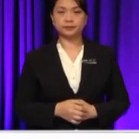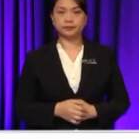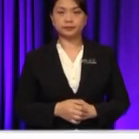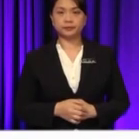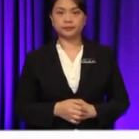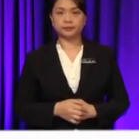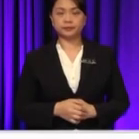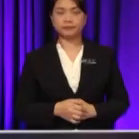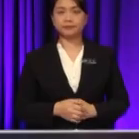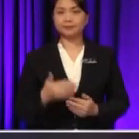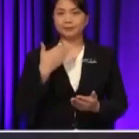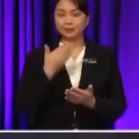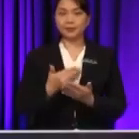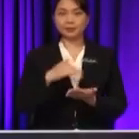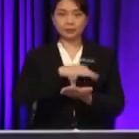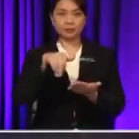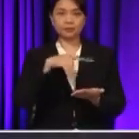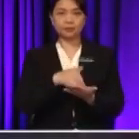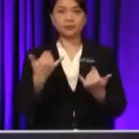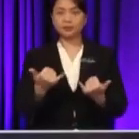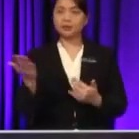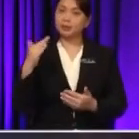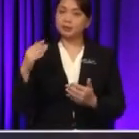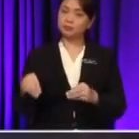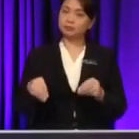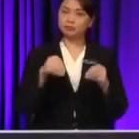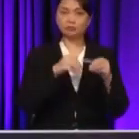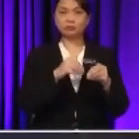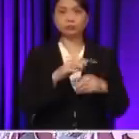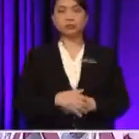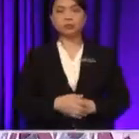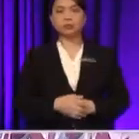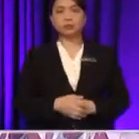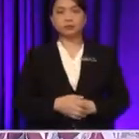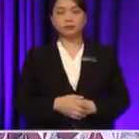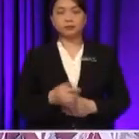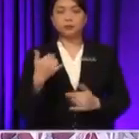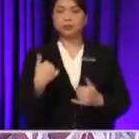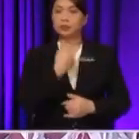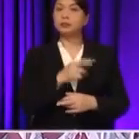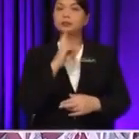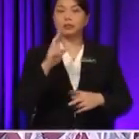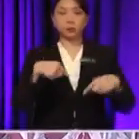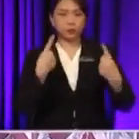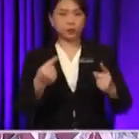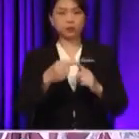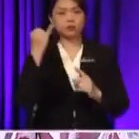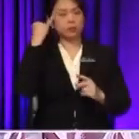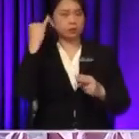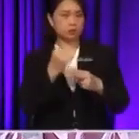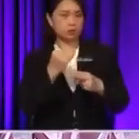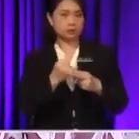4. Thank you, everyone. Mm-hmm. Okay, now let's move on to our next task. Okay, here we are going to identify if the